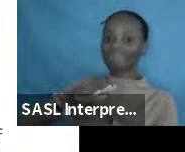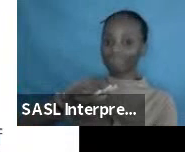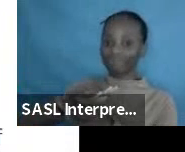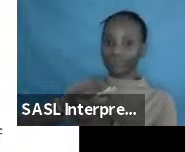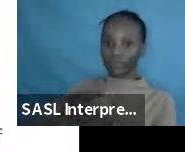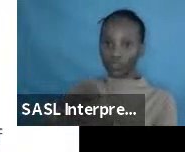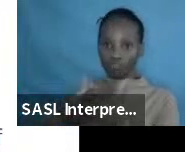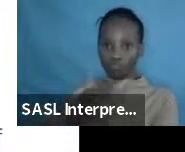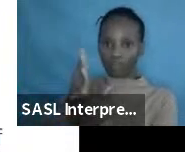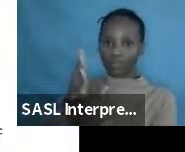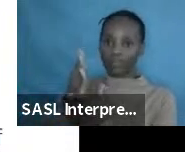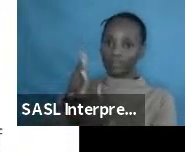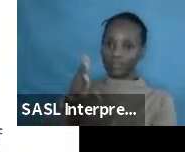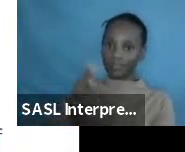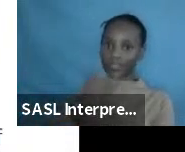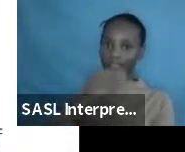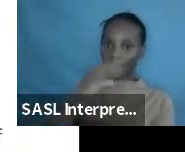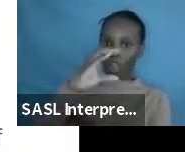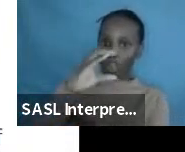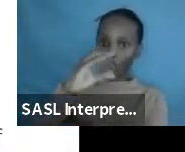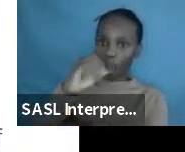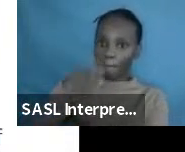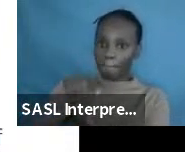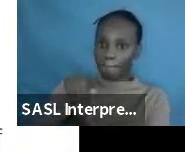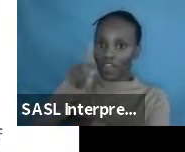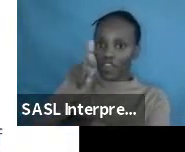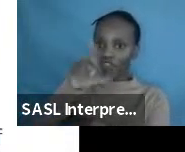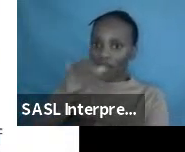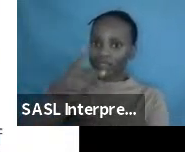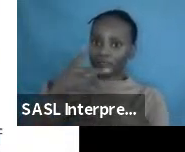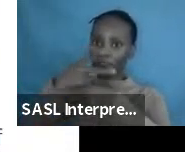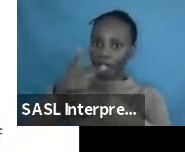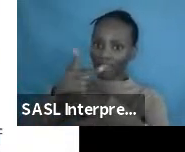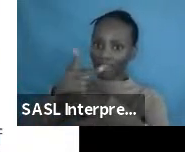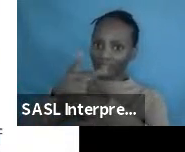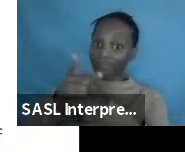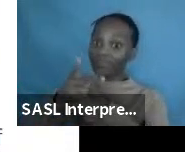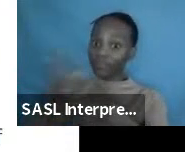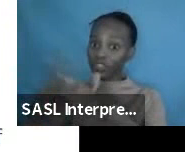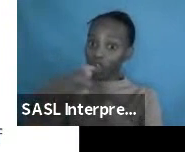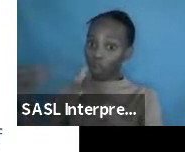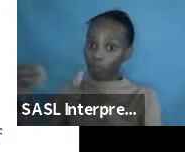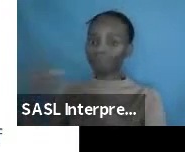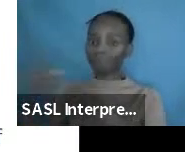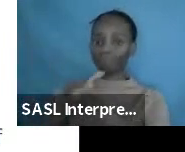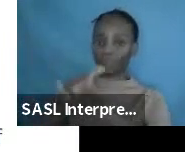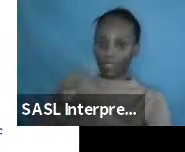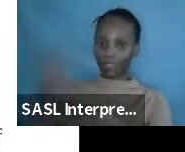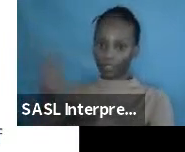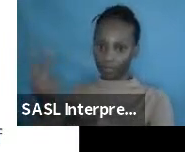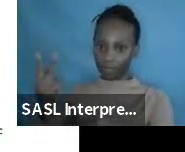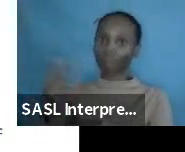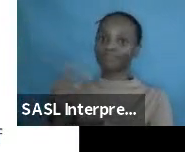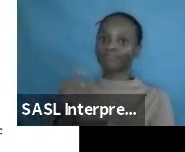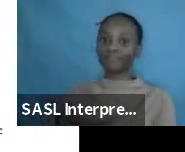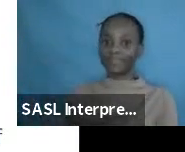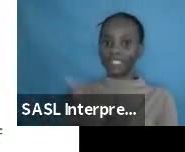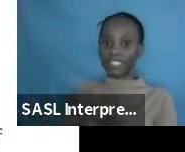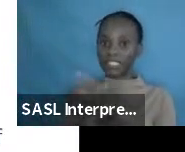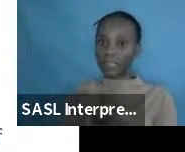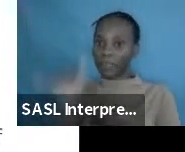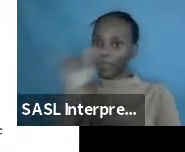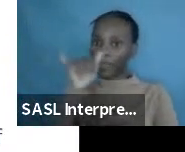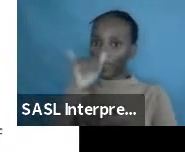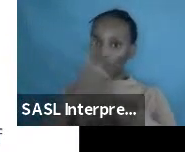copyrights, and trademarks. Customs and Excise Division intercept counterfeit and pirated goods that have a potential